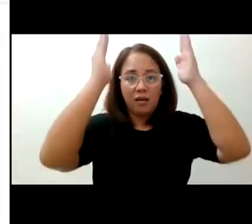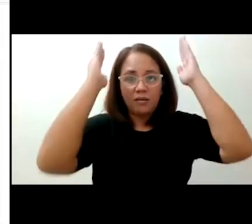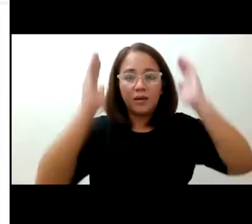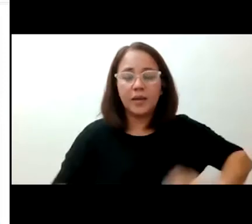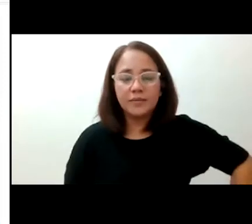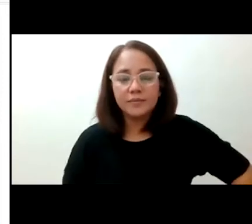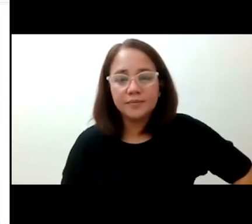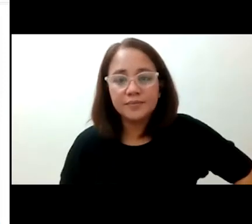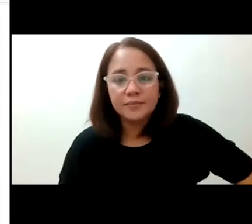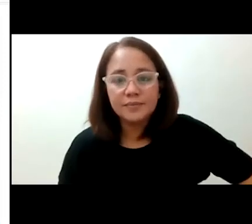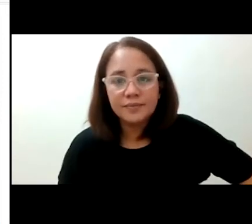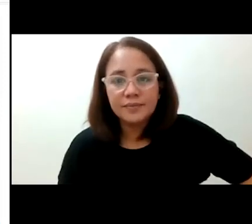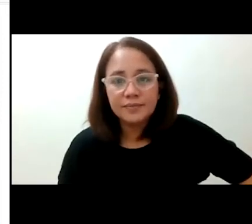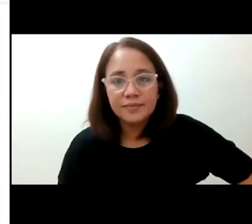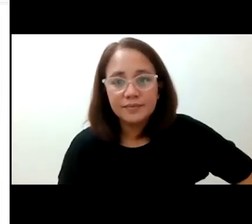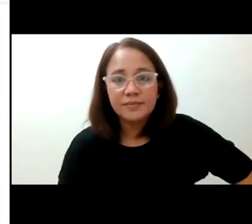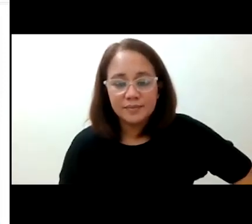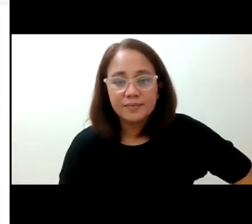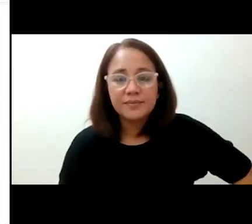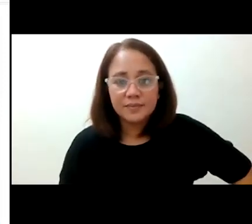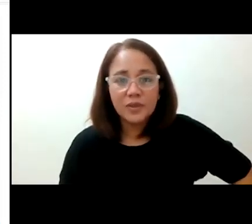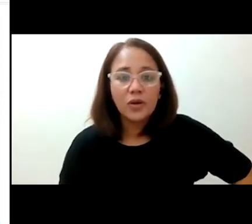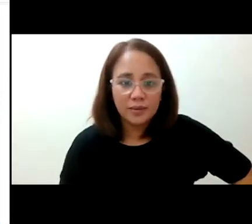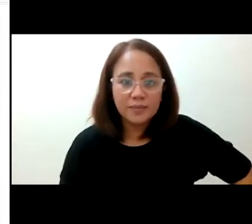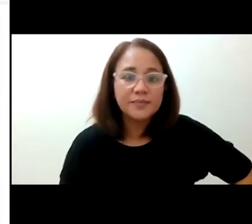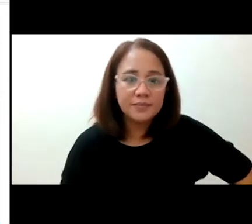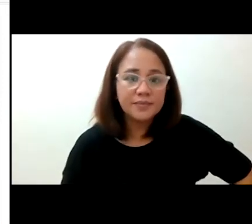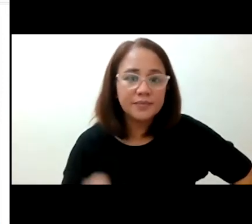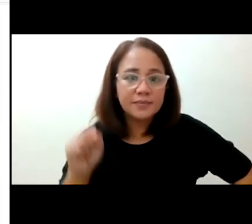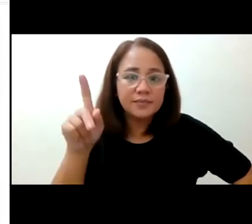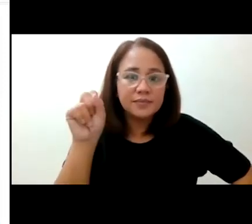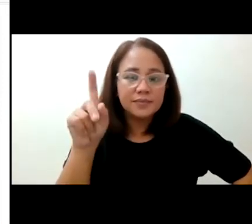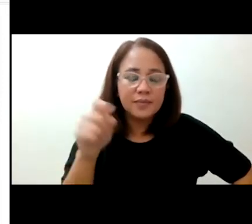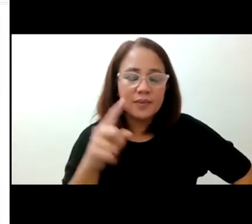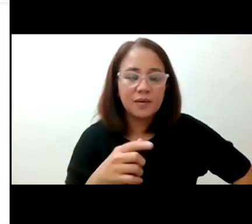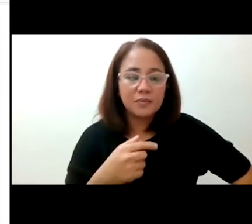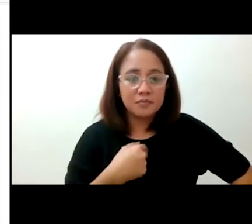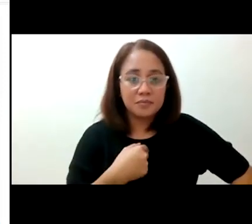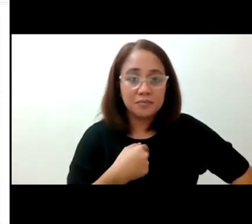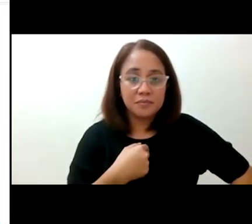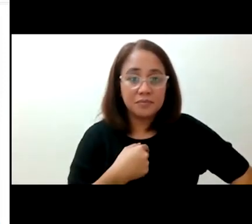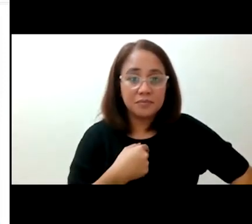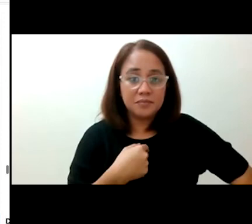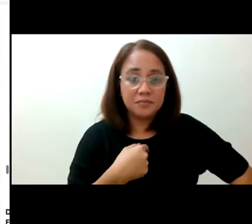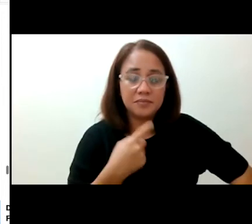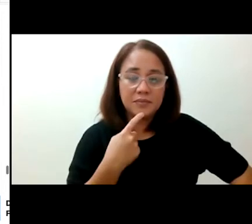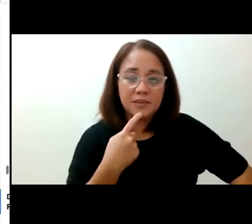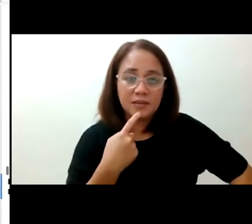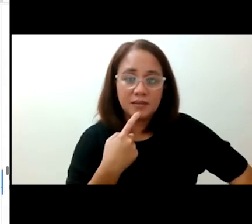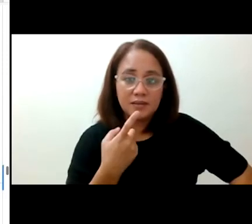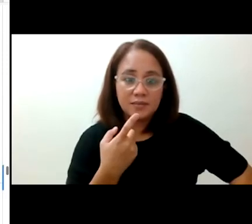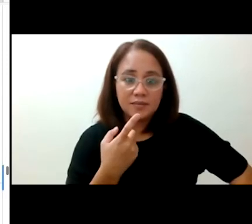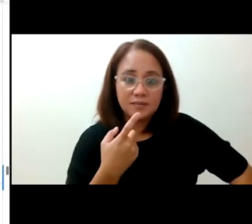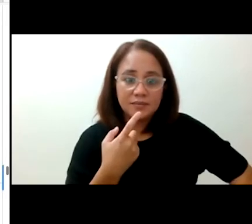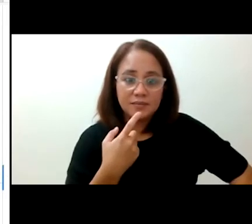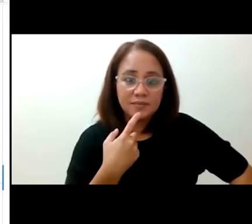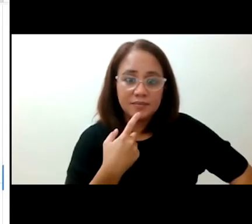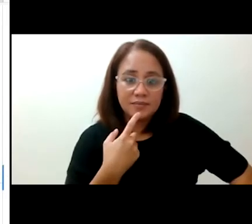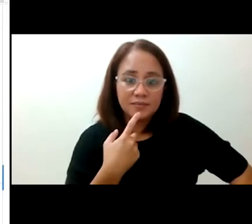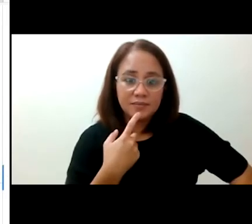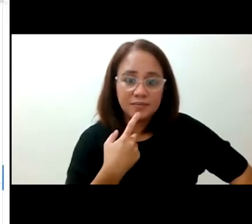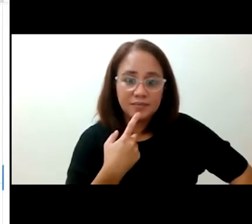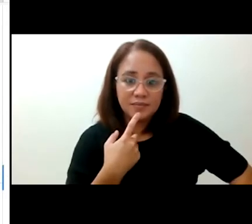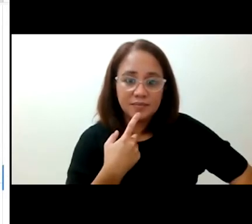like with the actual shape of the Okay, building. okay. Then I would say, uh,